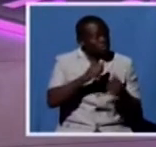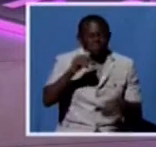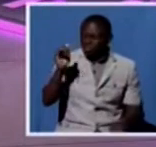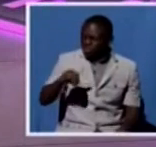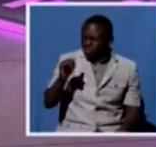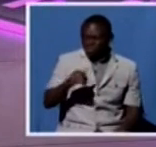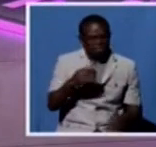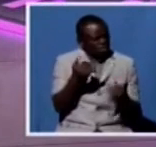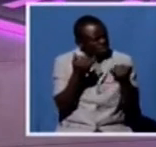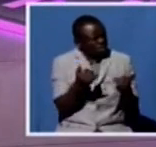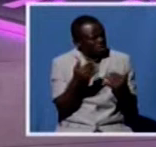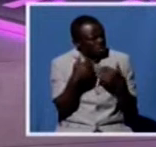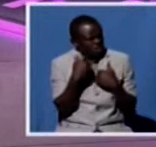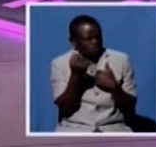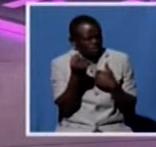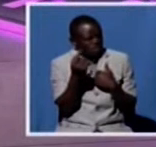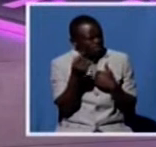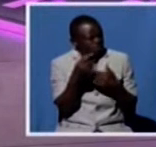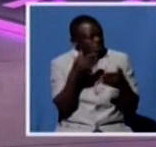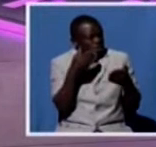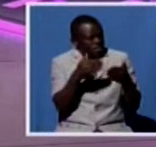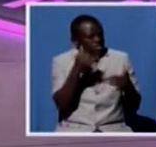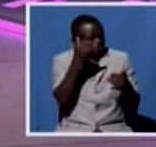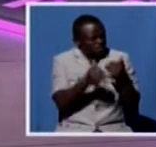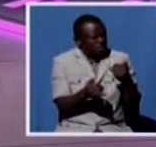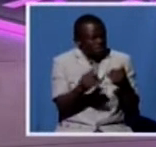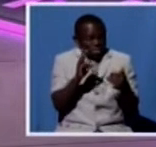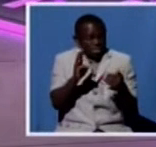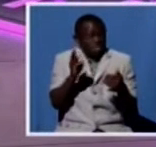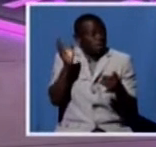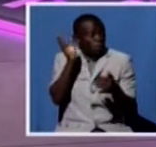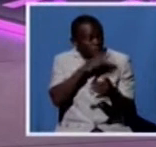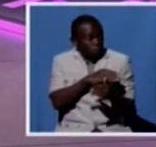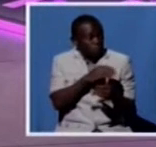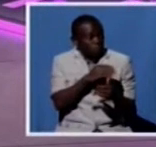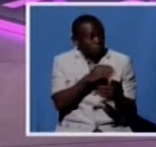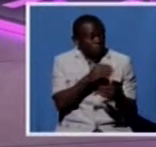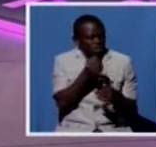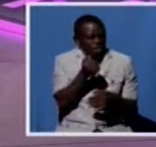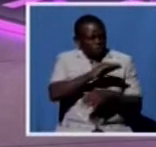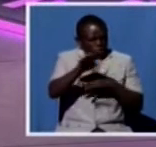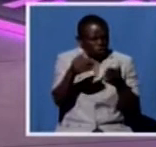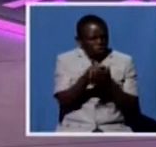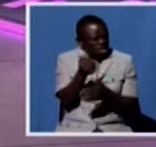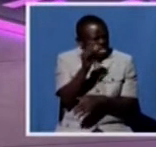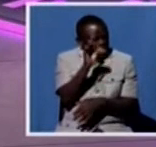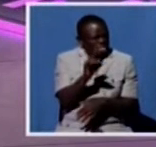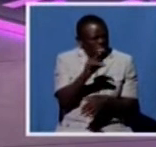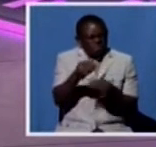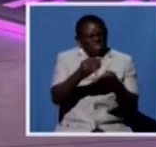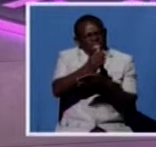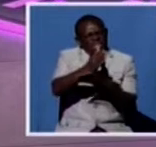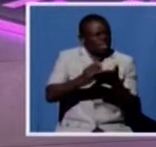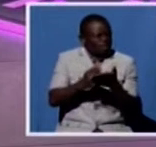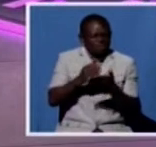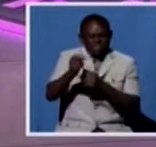only have 11 nearing completion, and six completed? Yes, yes, yes. So 18 in total, half? Yes, yes. We have. And the year